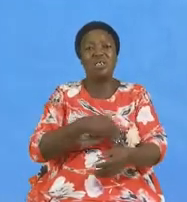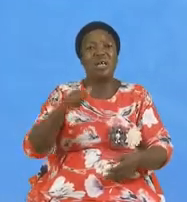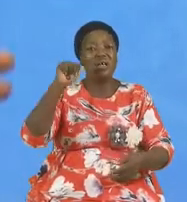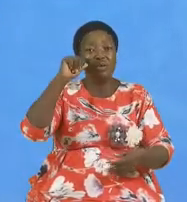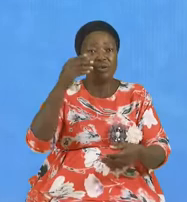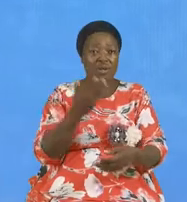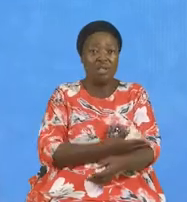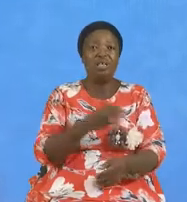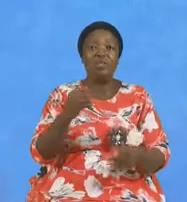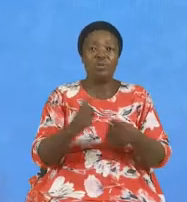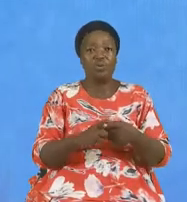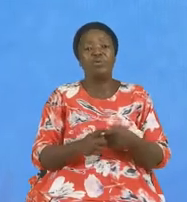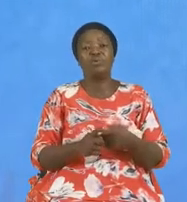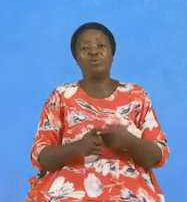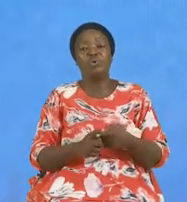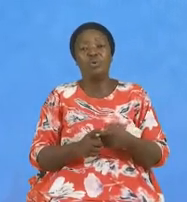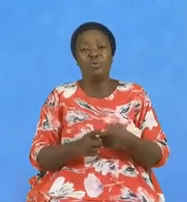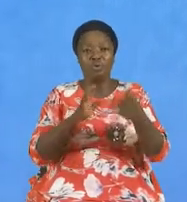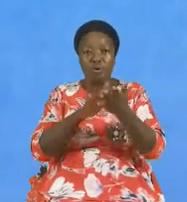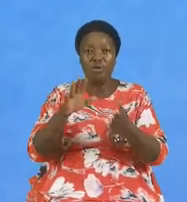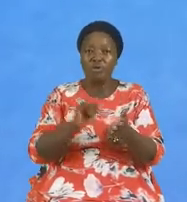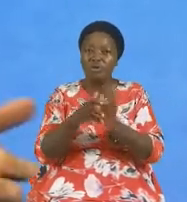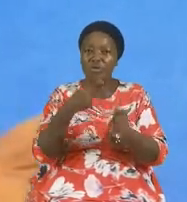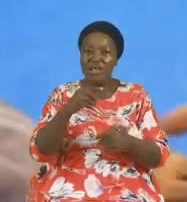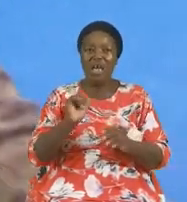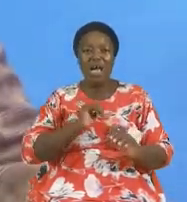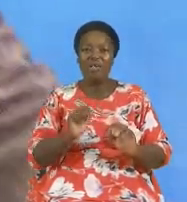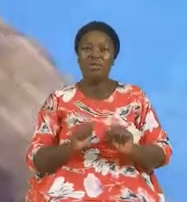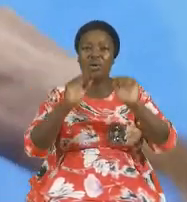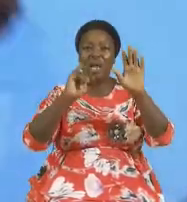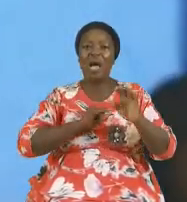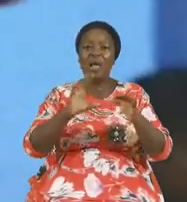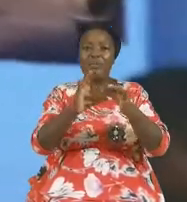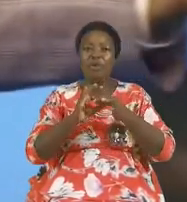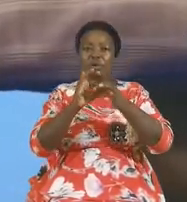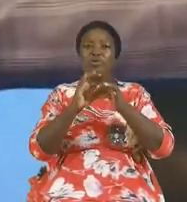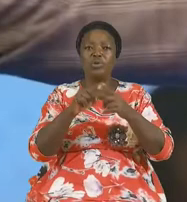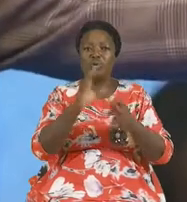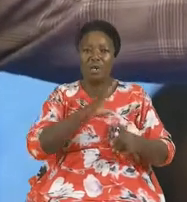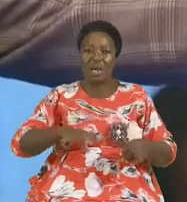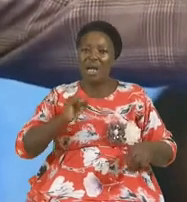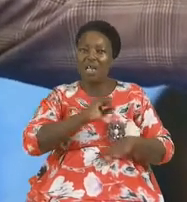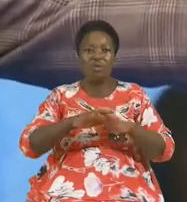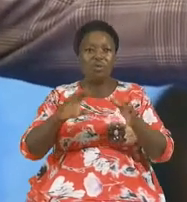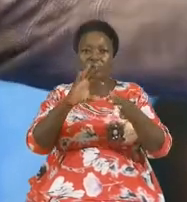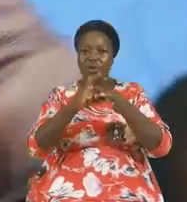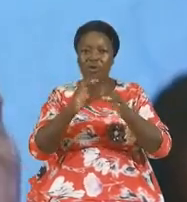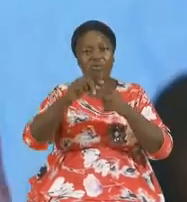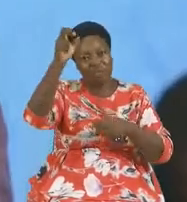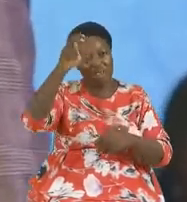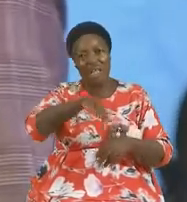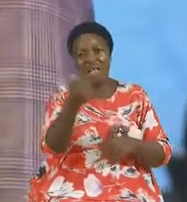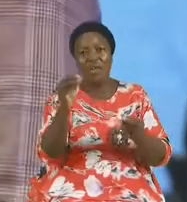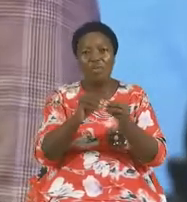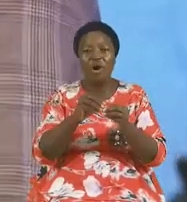brings many sons and daughters unto glory. Those who say, I surrender, I belong to Christ, I do